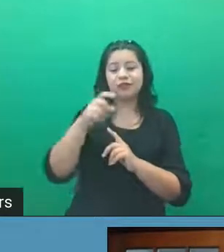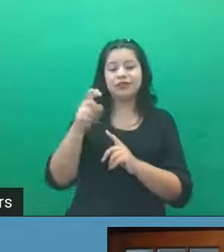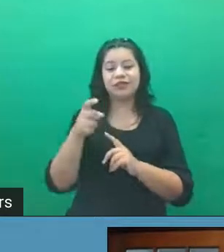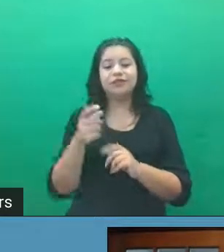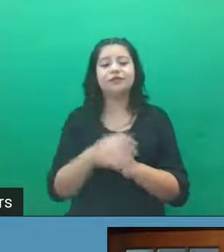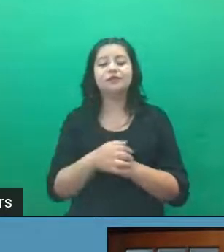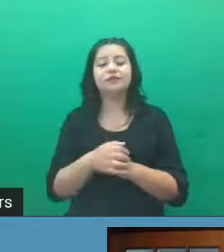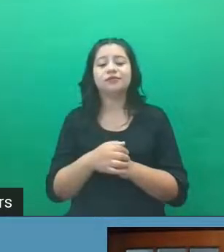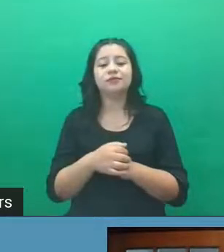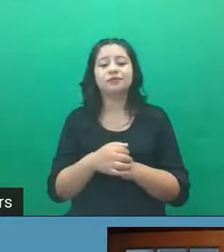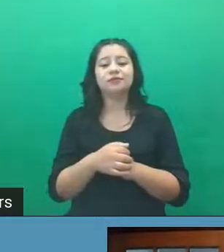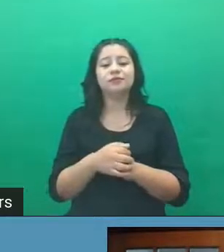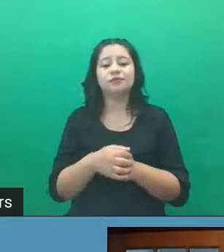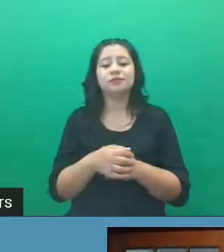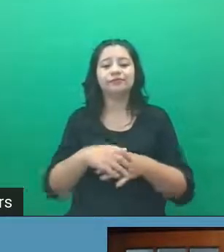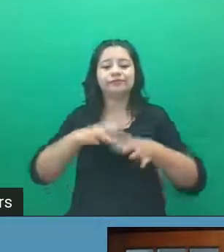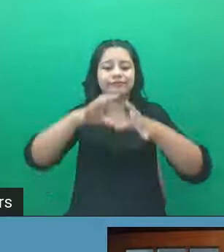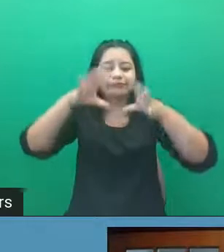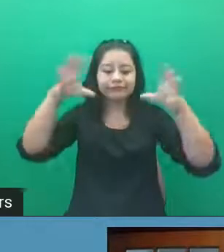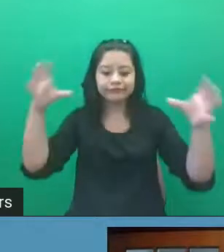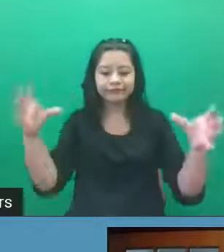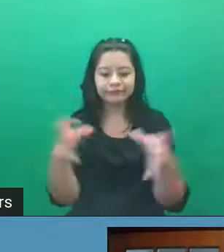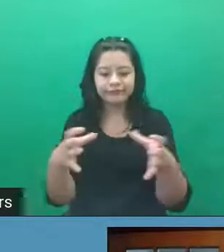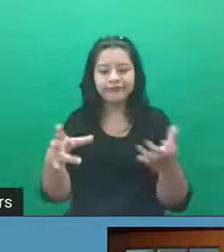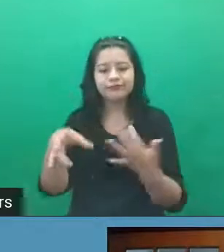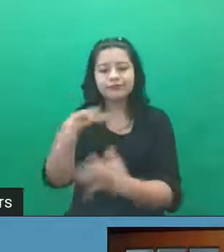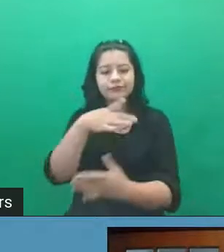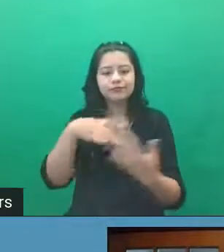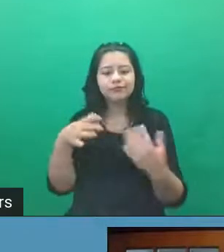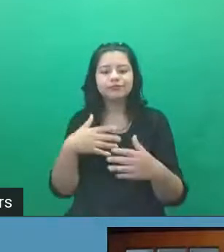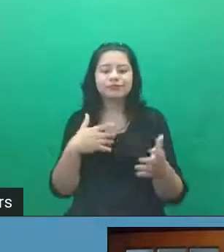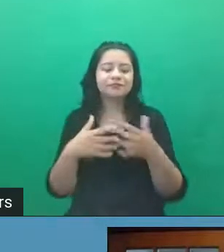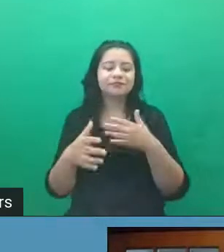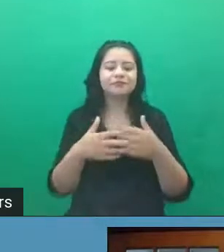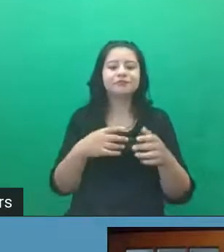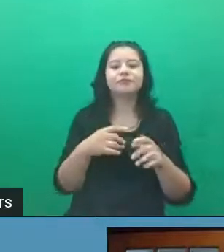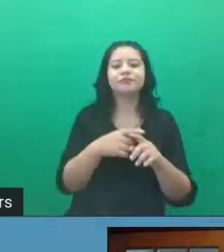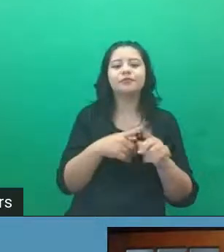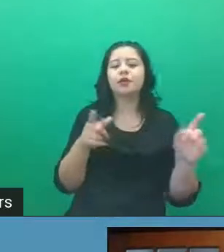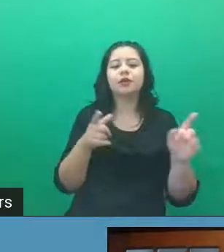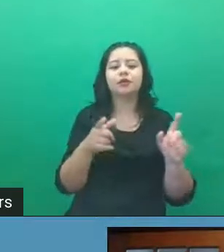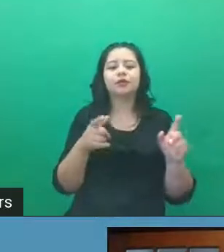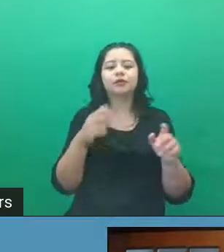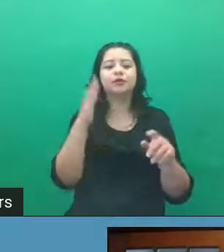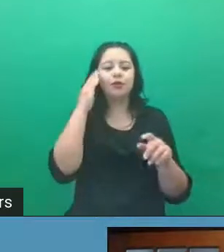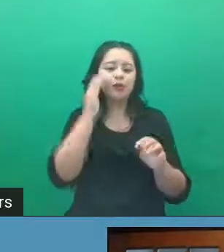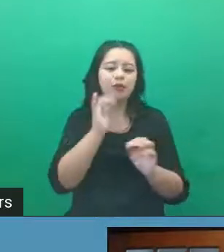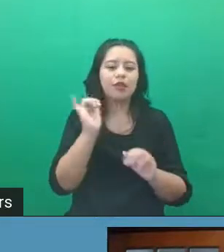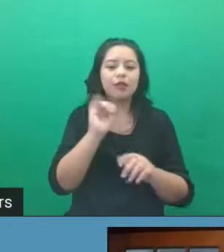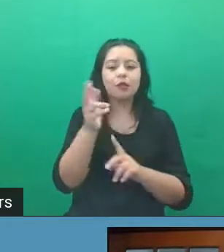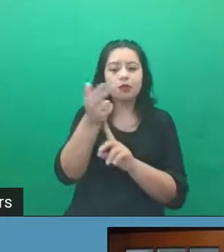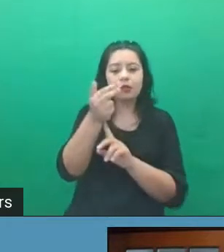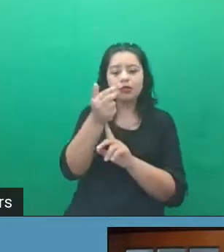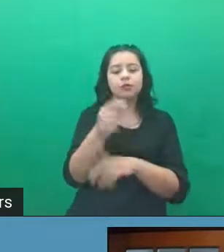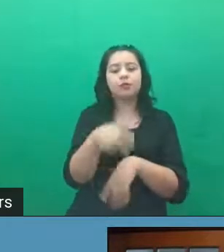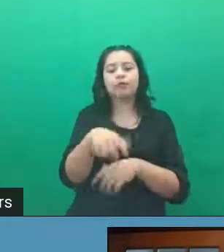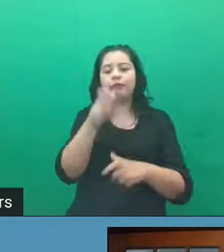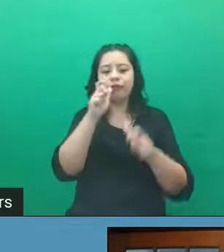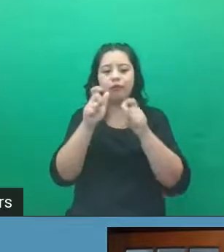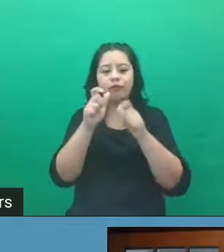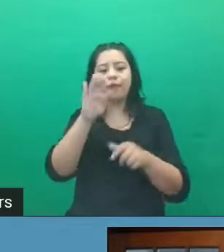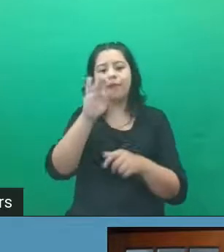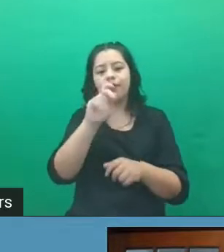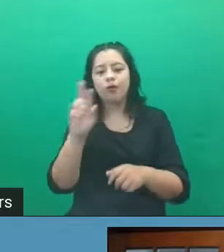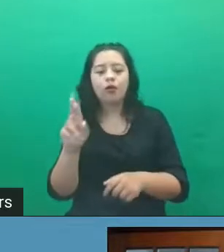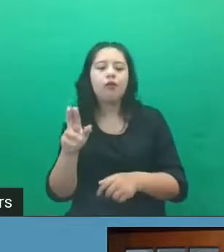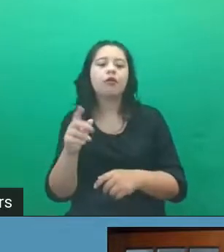getting together and mingle and whatever as we used to in the hotel bar, say, or whatever. And of